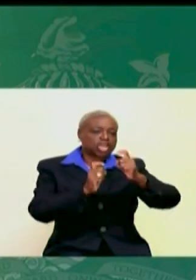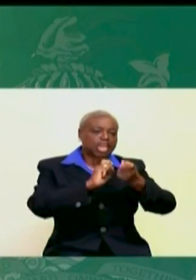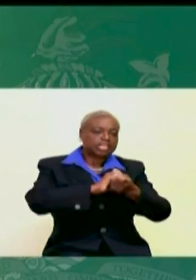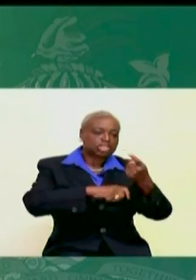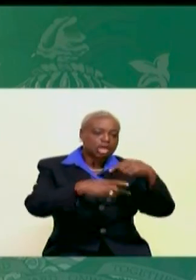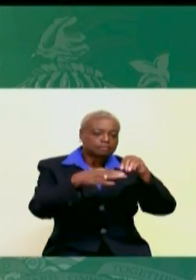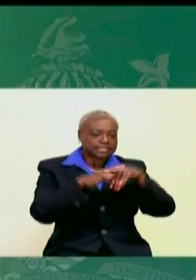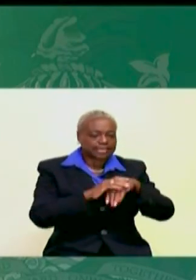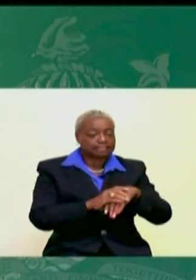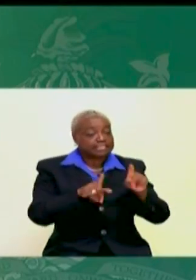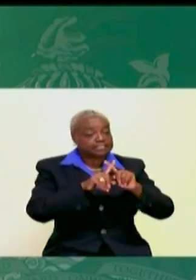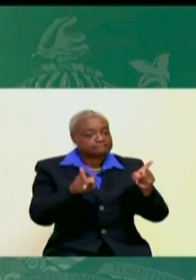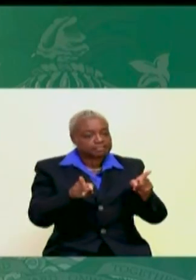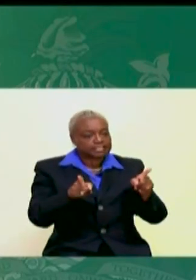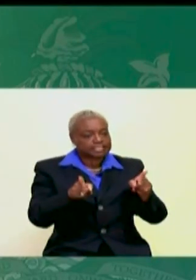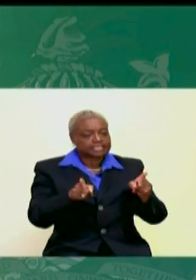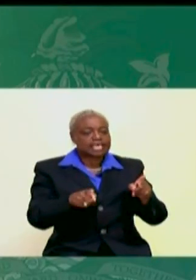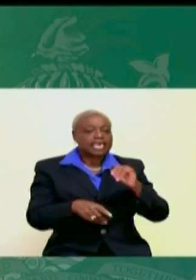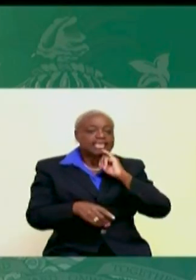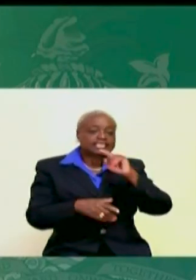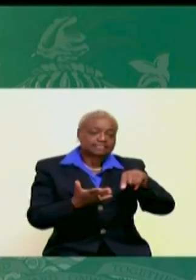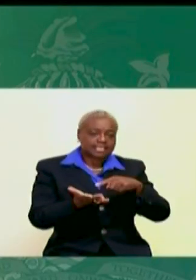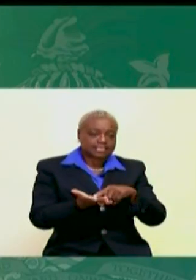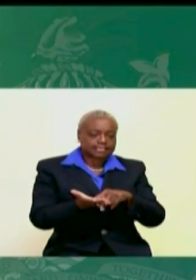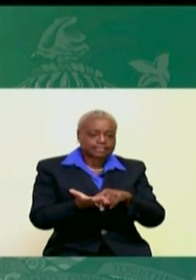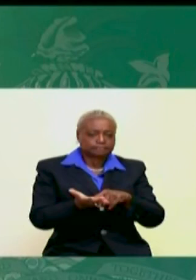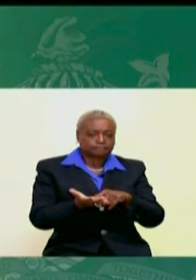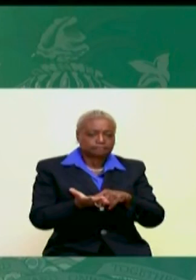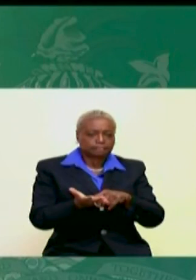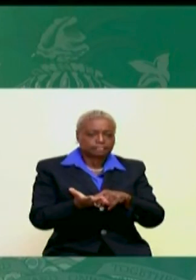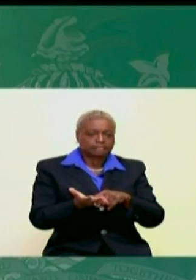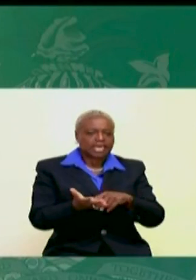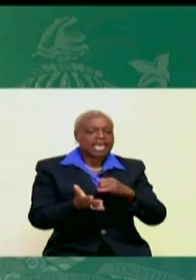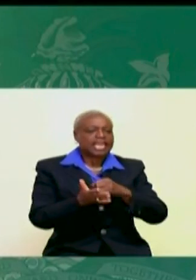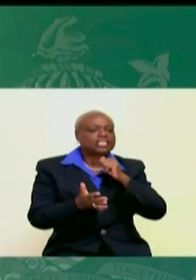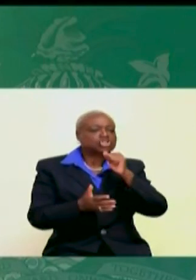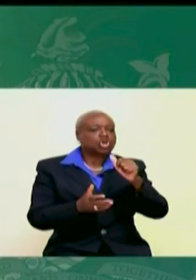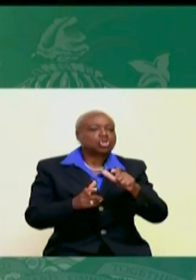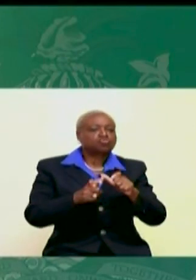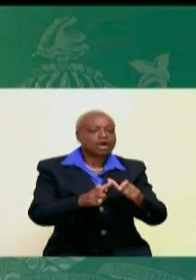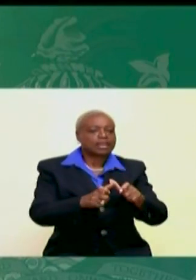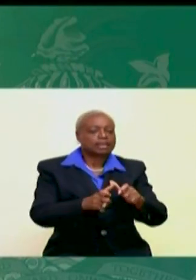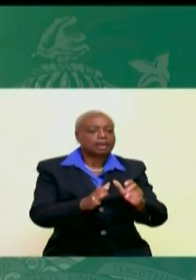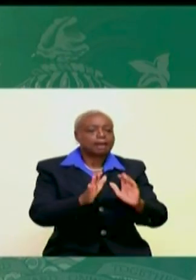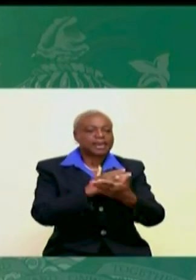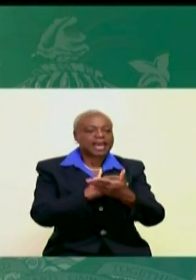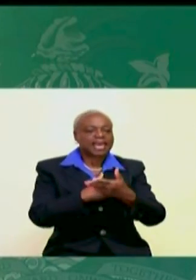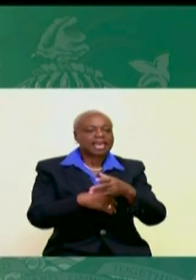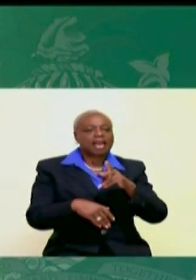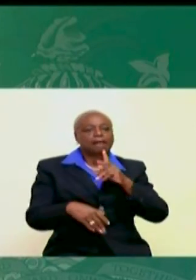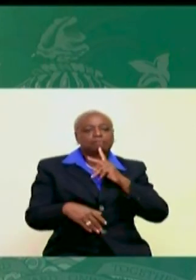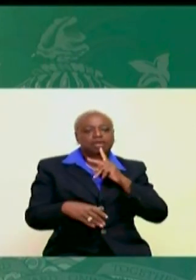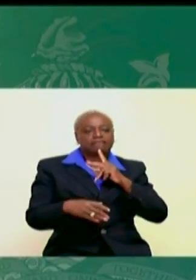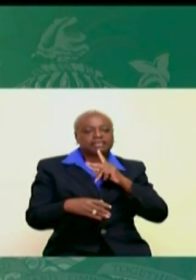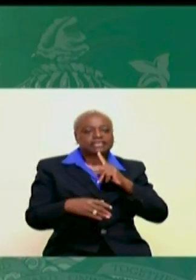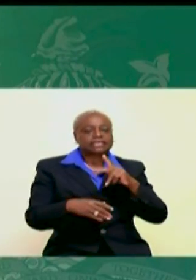difference in many parts of the world is this. It's not run by a private company. Yes. It's run by